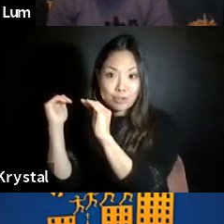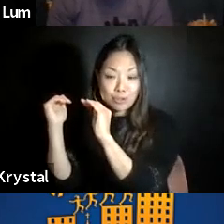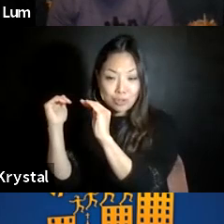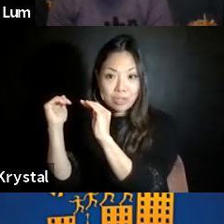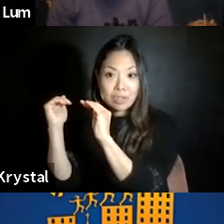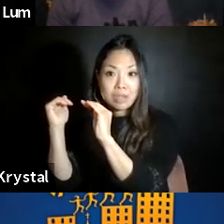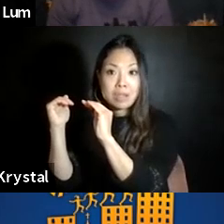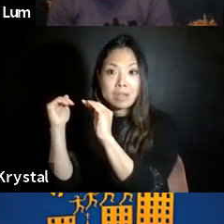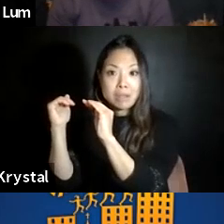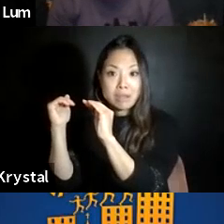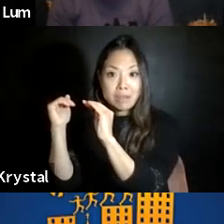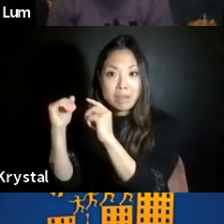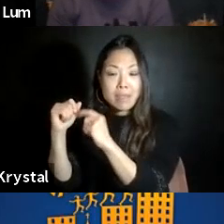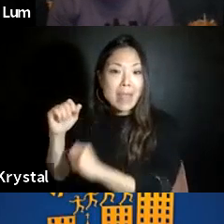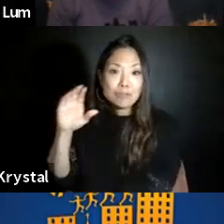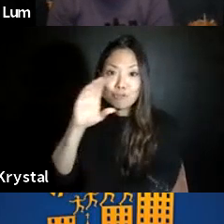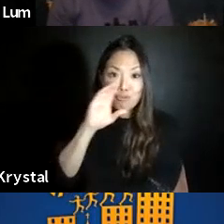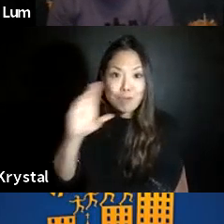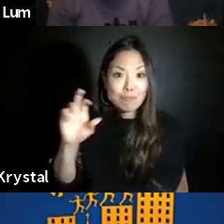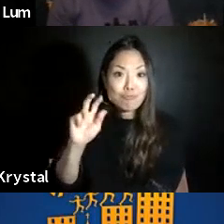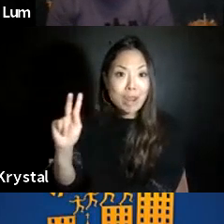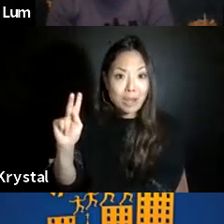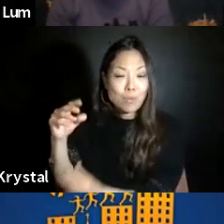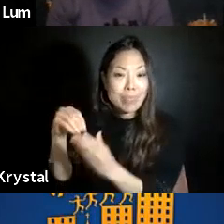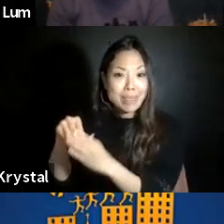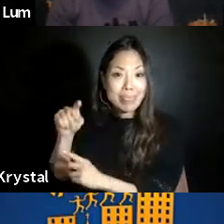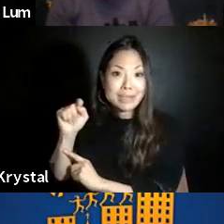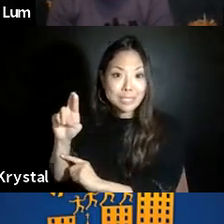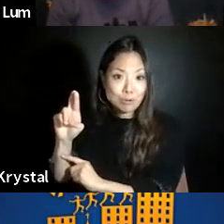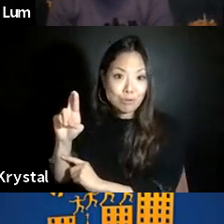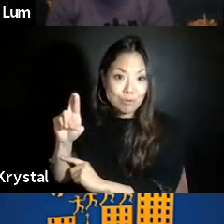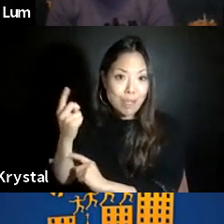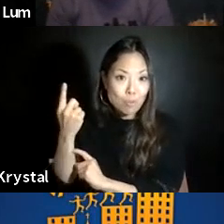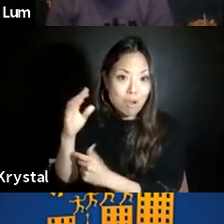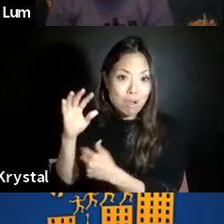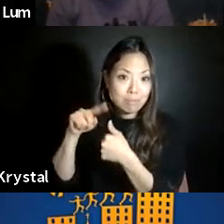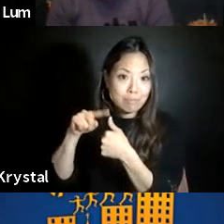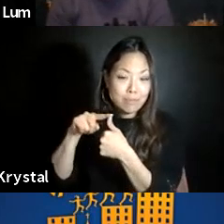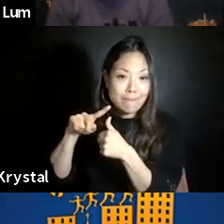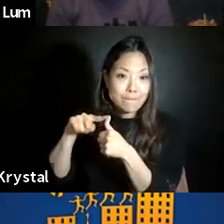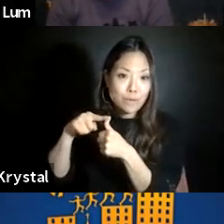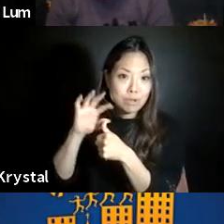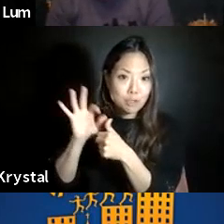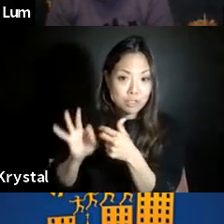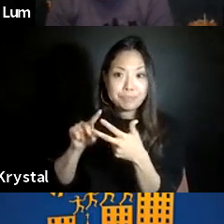rank within the tiers as one option. I'm hearing 2080,